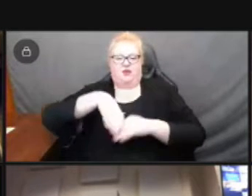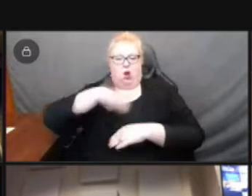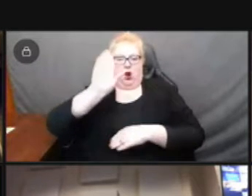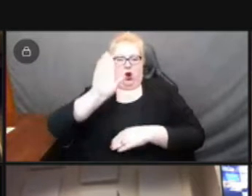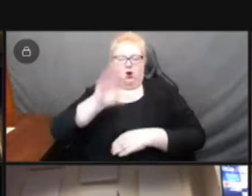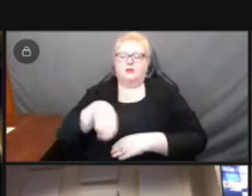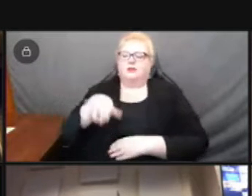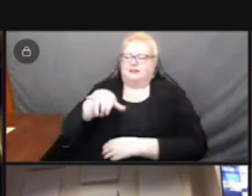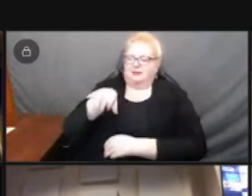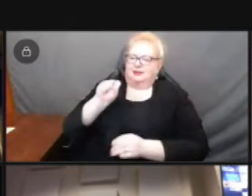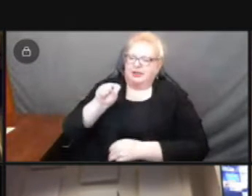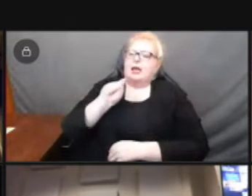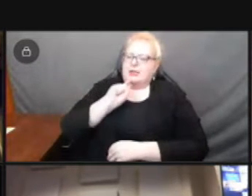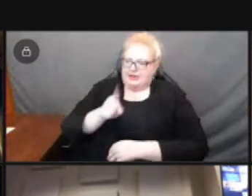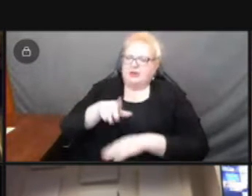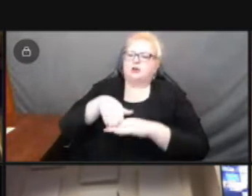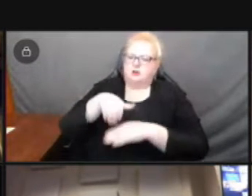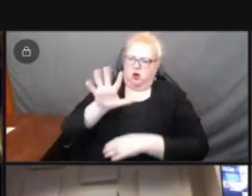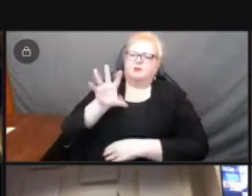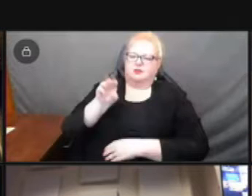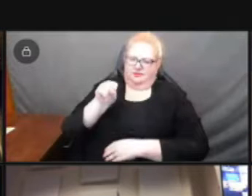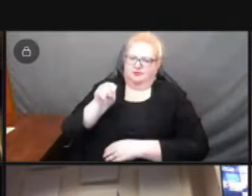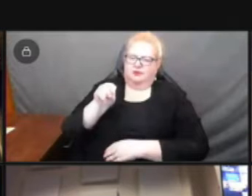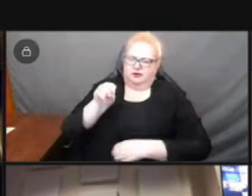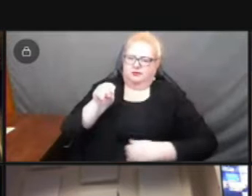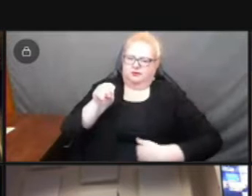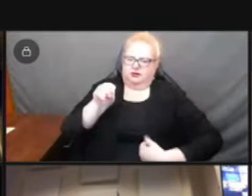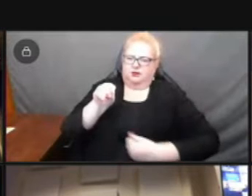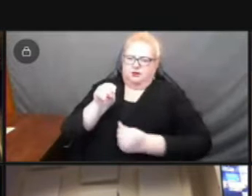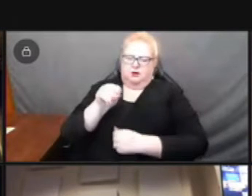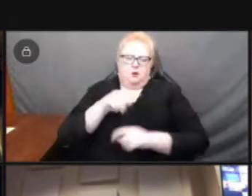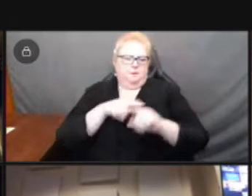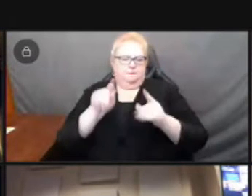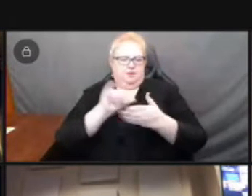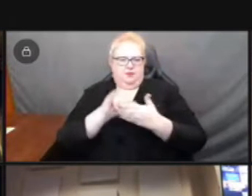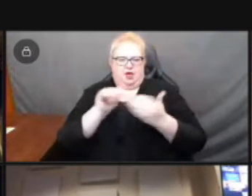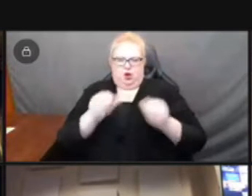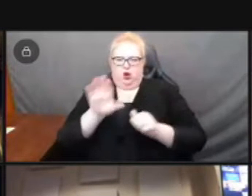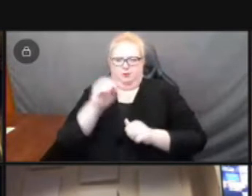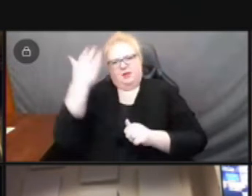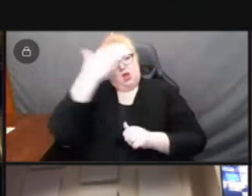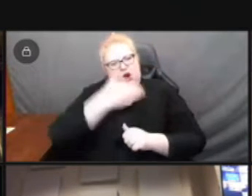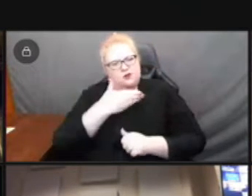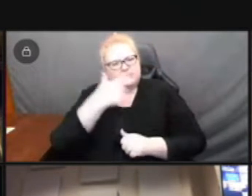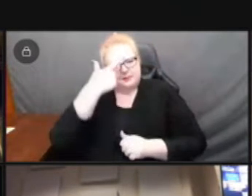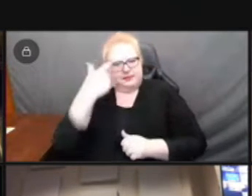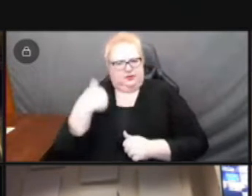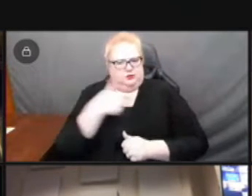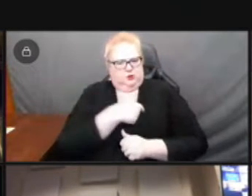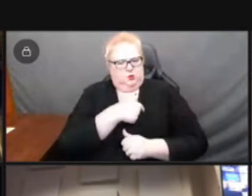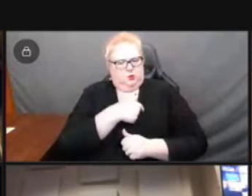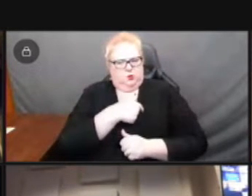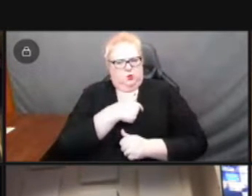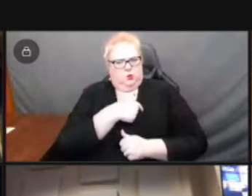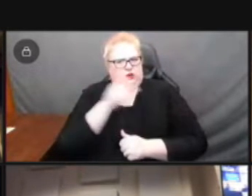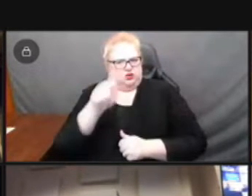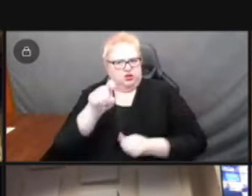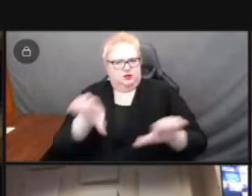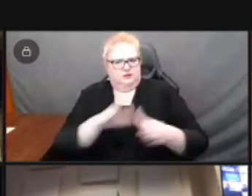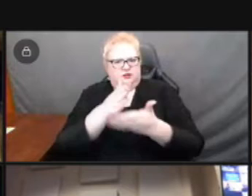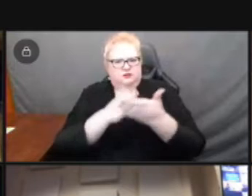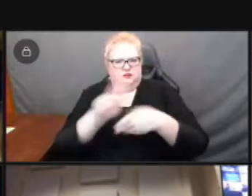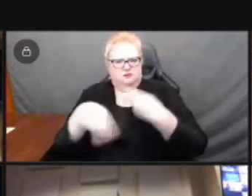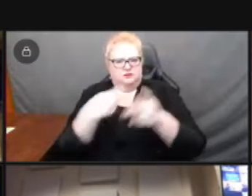it's not on the historical registry. Well, that just could be an oversight. I thought we did some type of survey of all